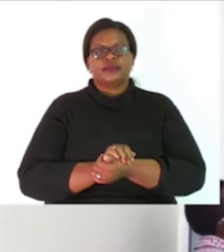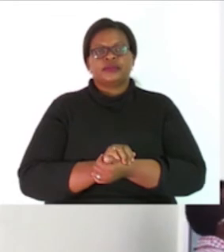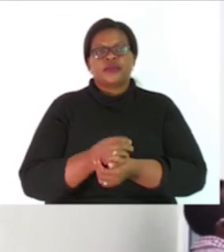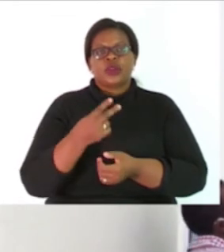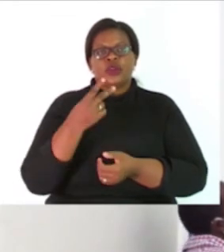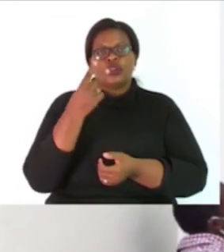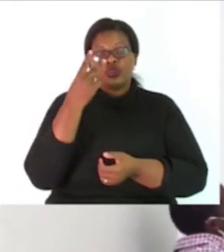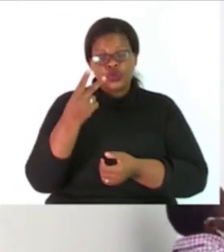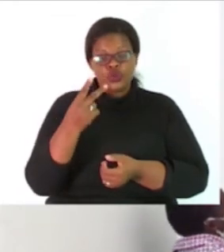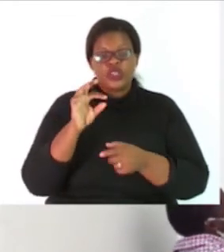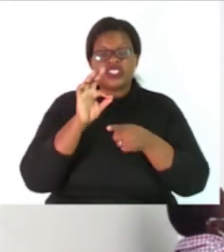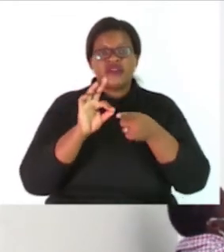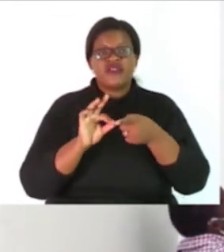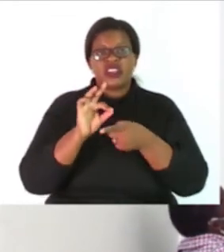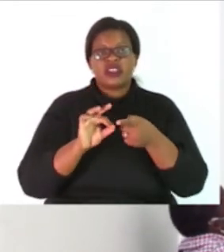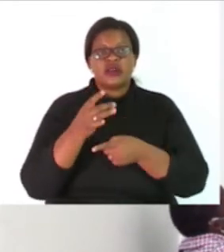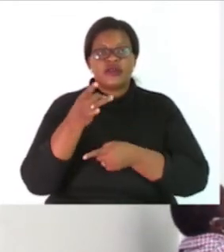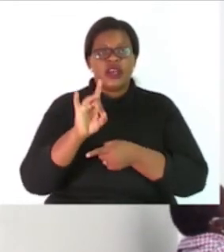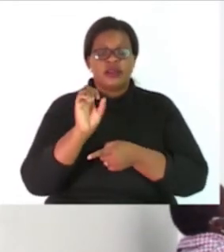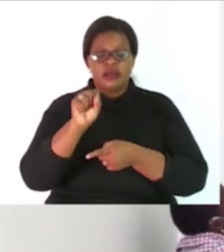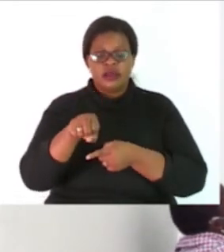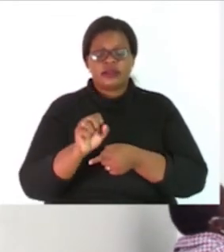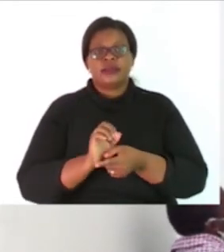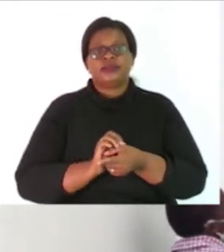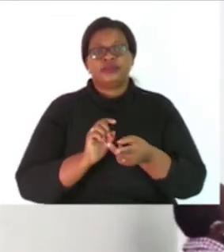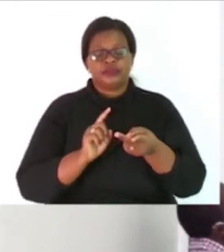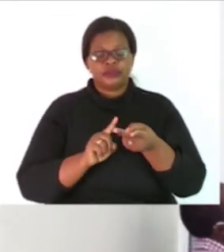a factor of 8.